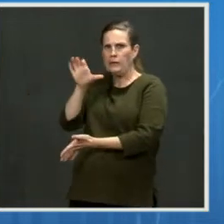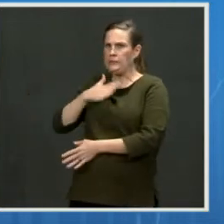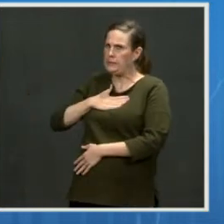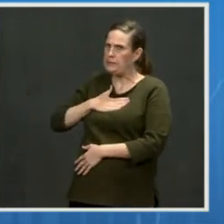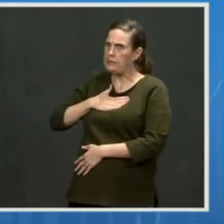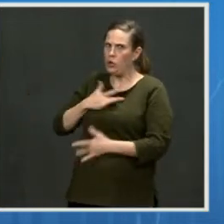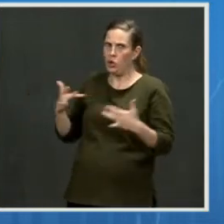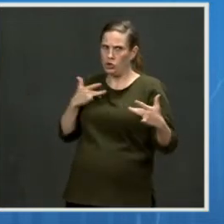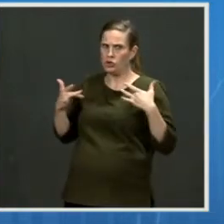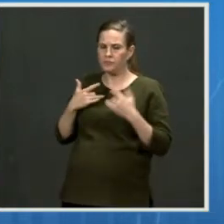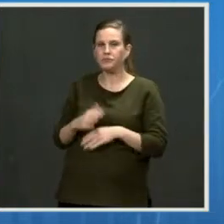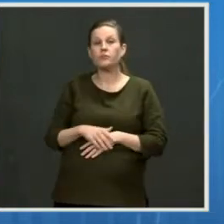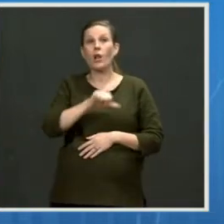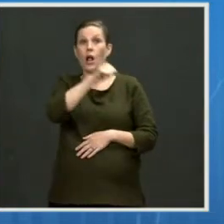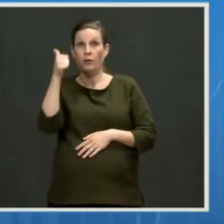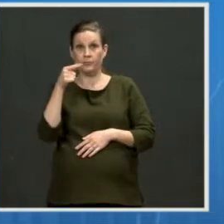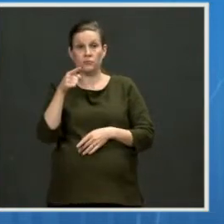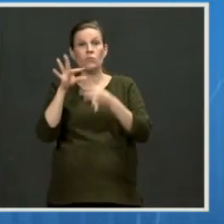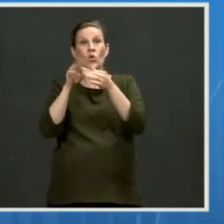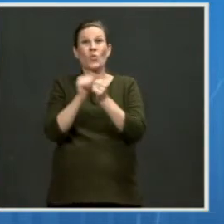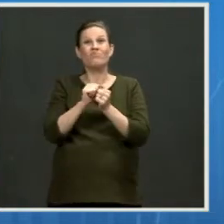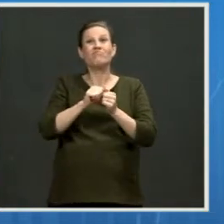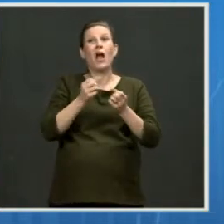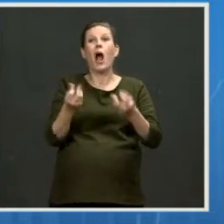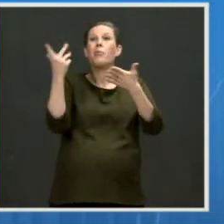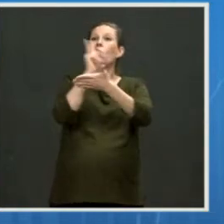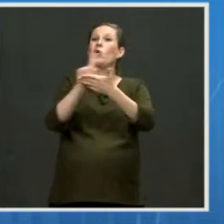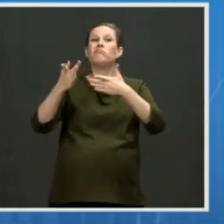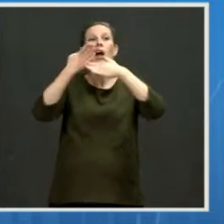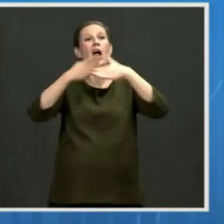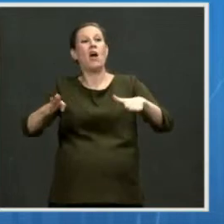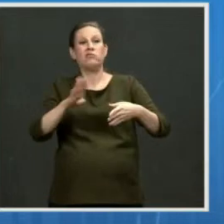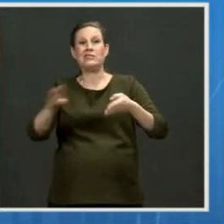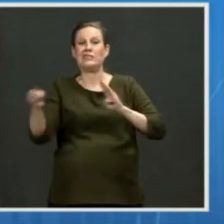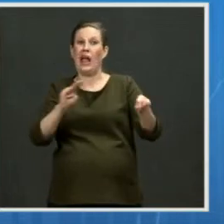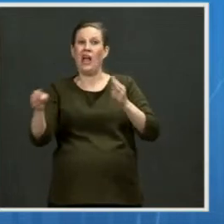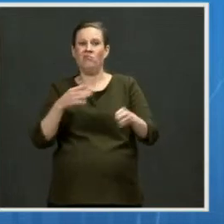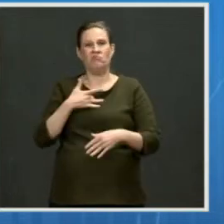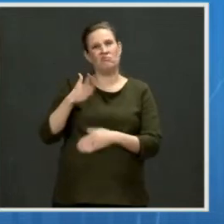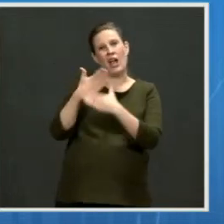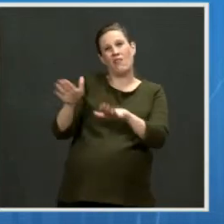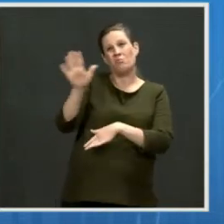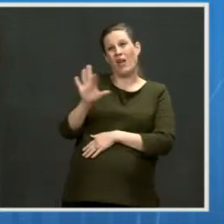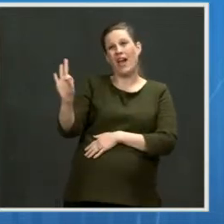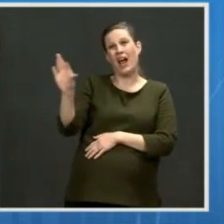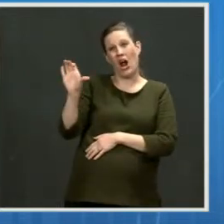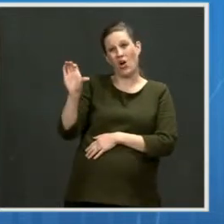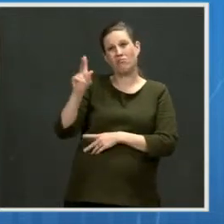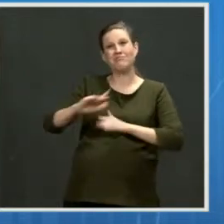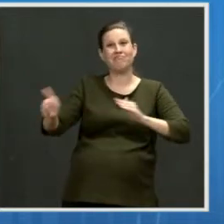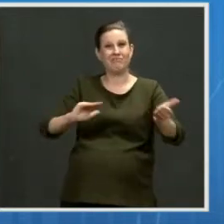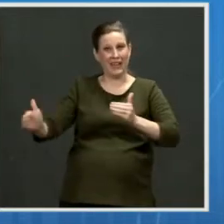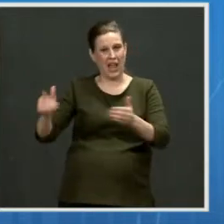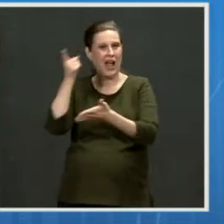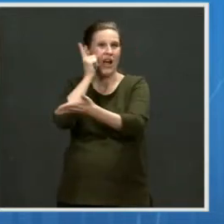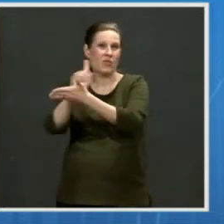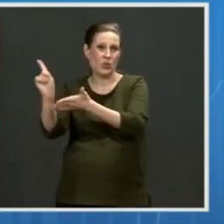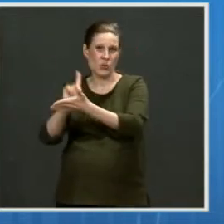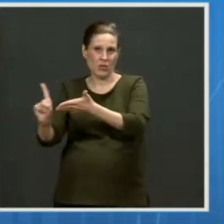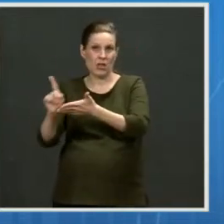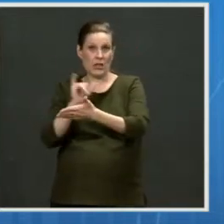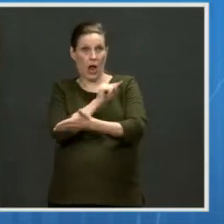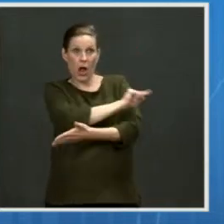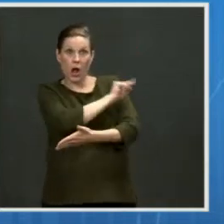remains slightly above 900 deaths per day. As I said on Monday, this is a critical moment in our fight against the